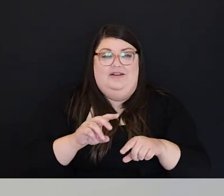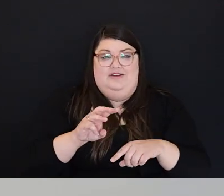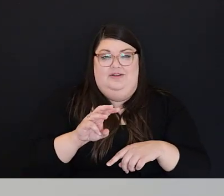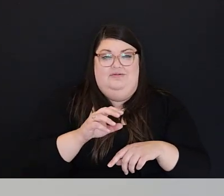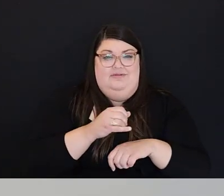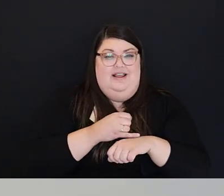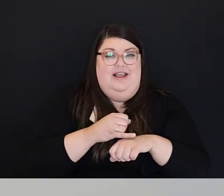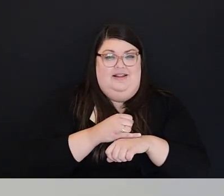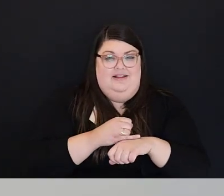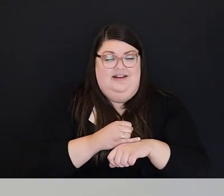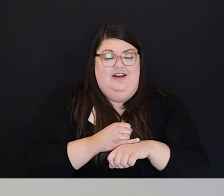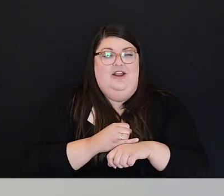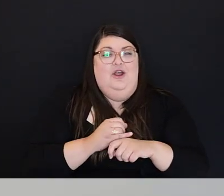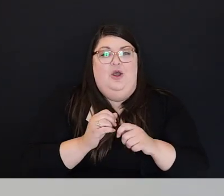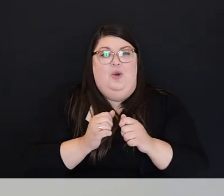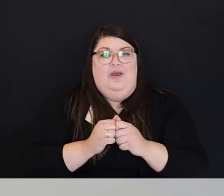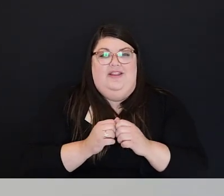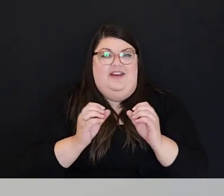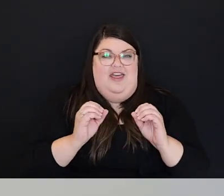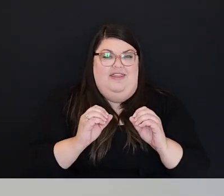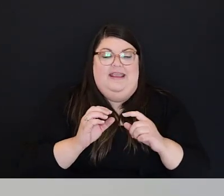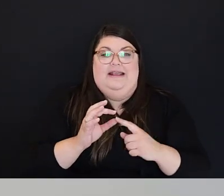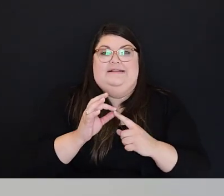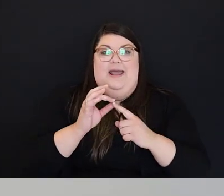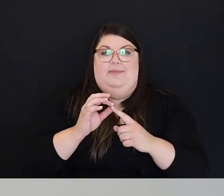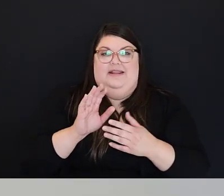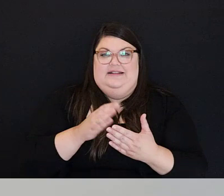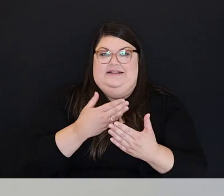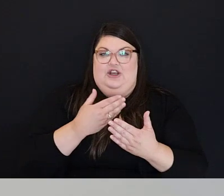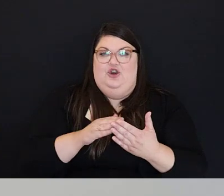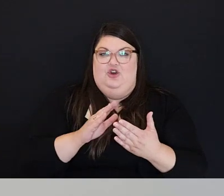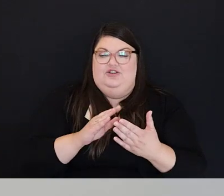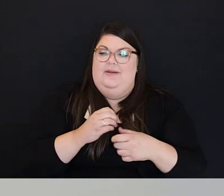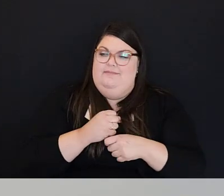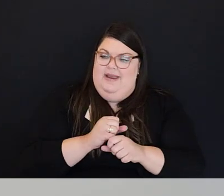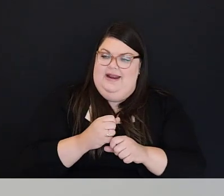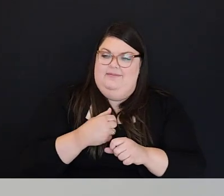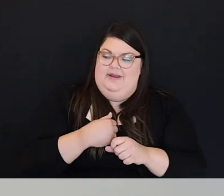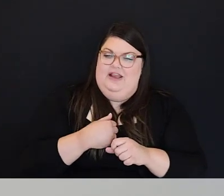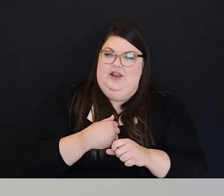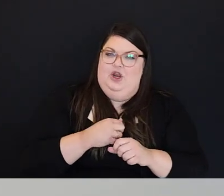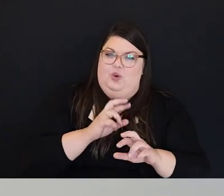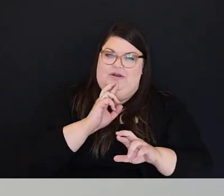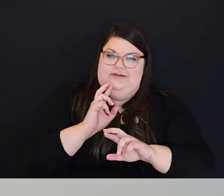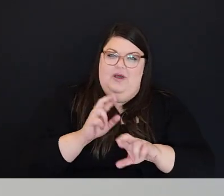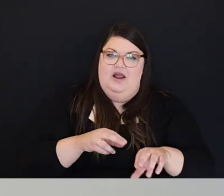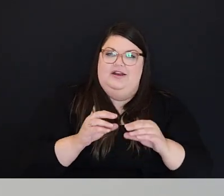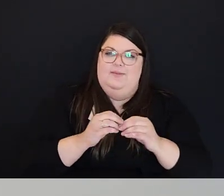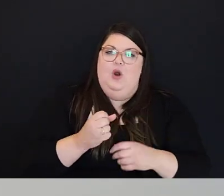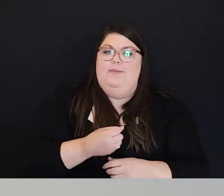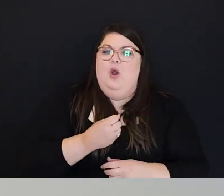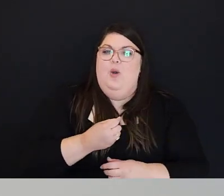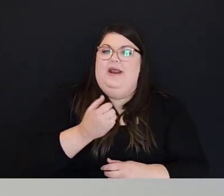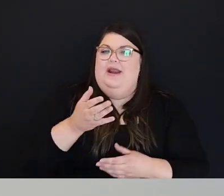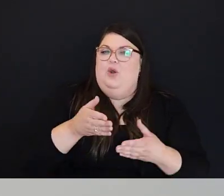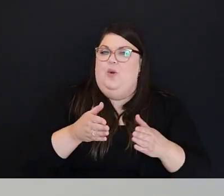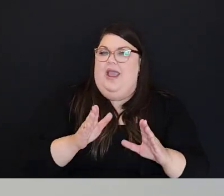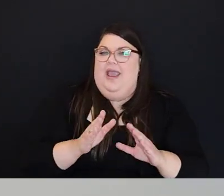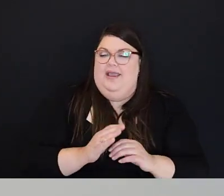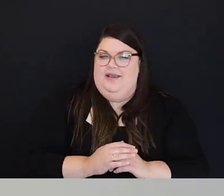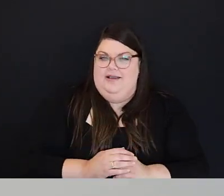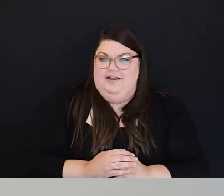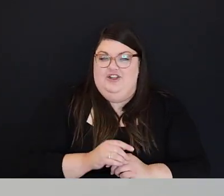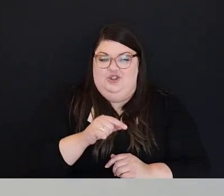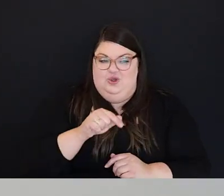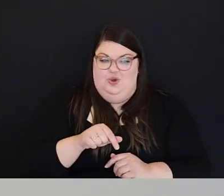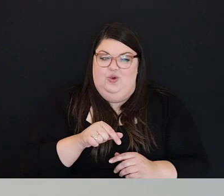back line singers, it made me respond in a much more poetic way to the